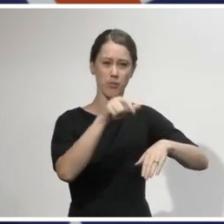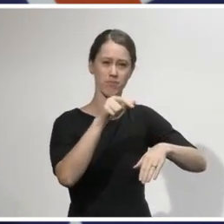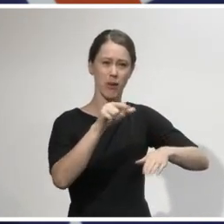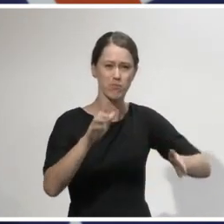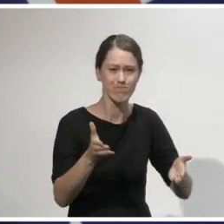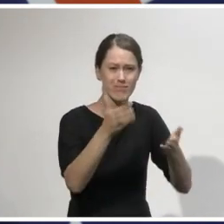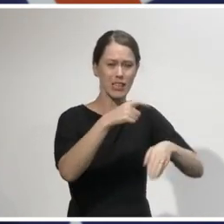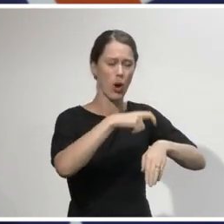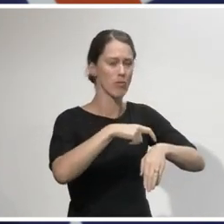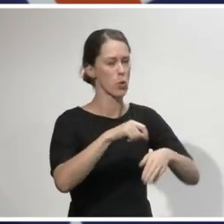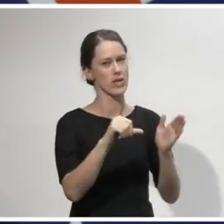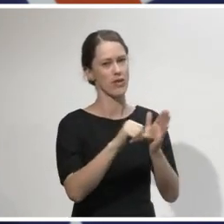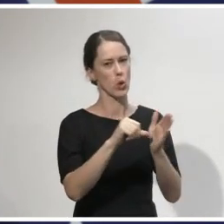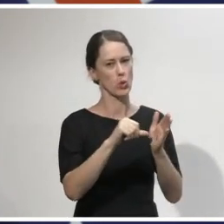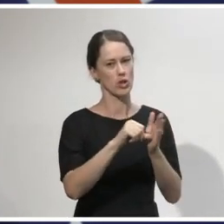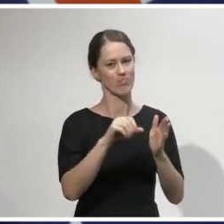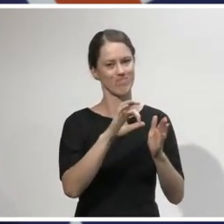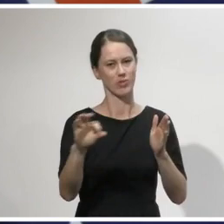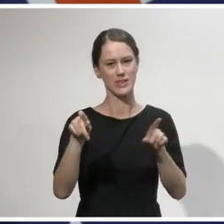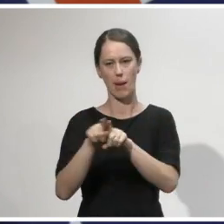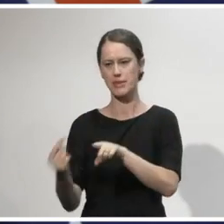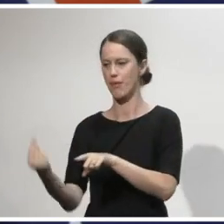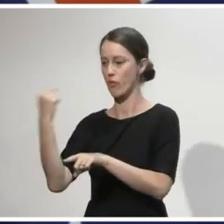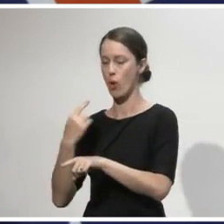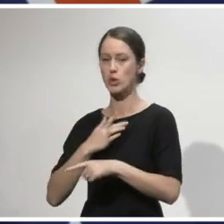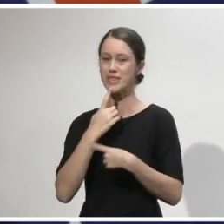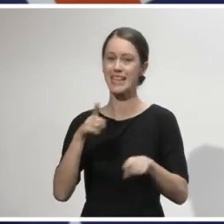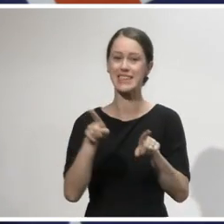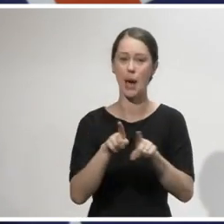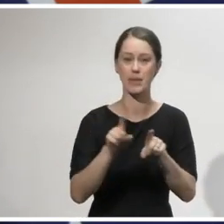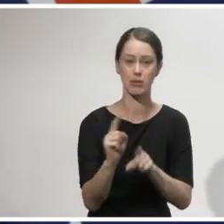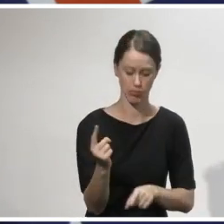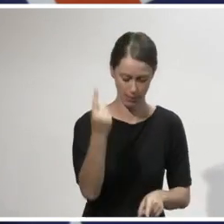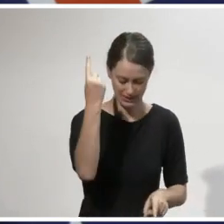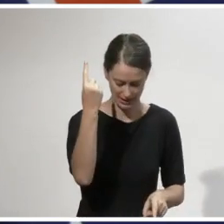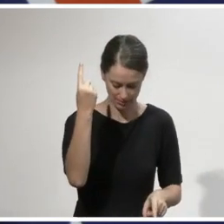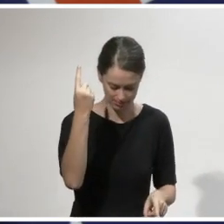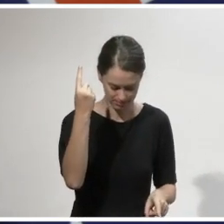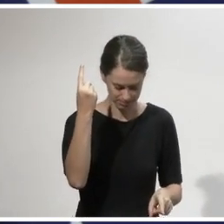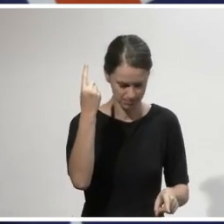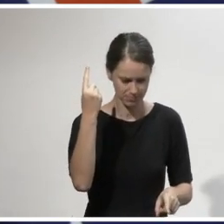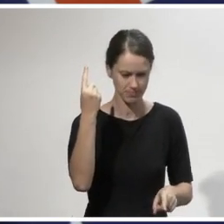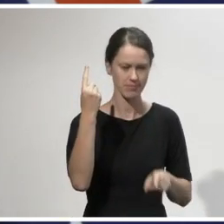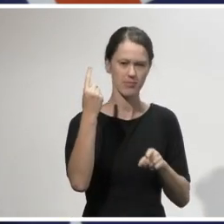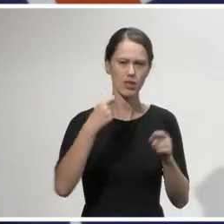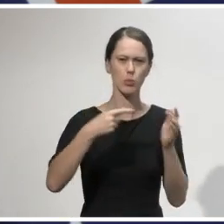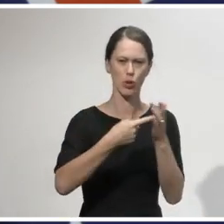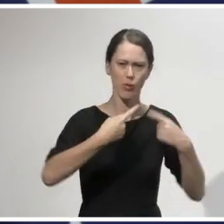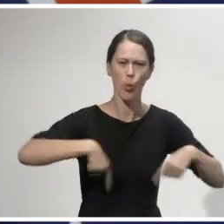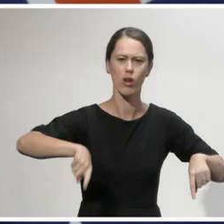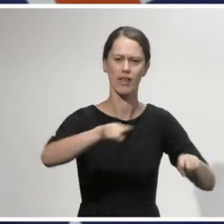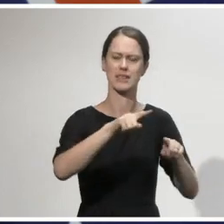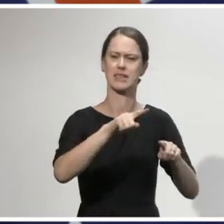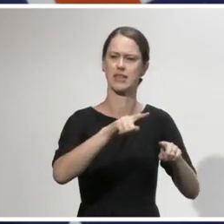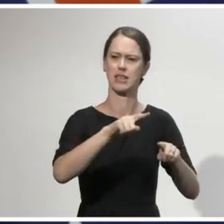really want to re-emphasise the Prime Minister's message that this is a time for us all to get behind the country